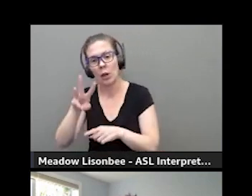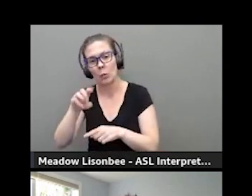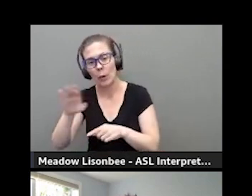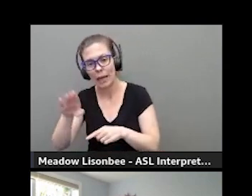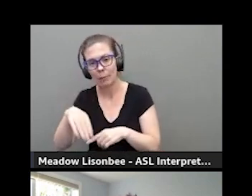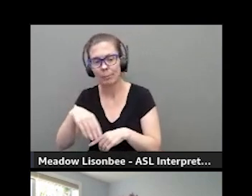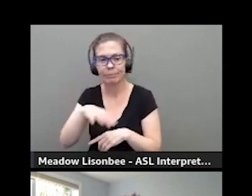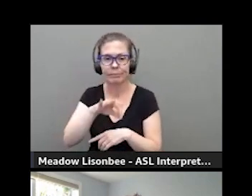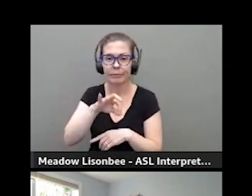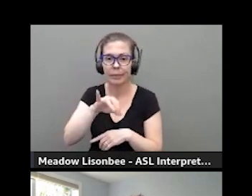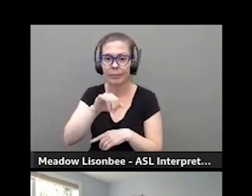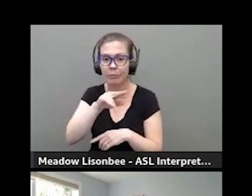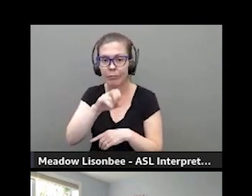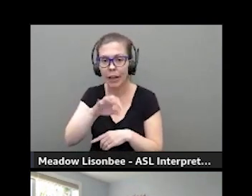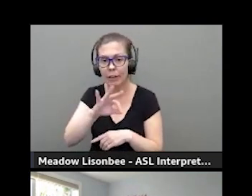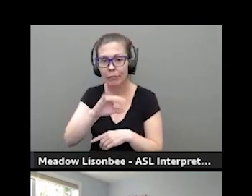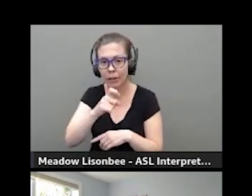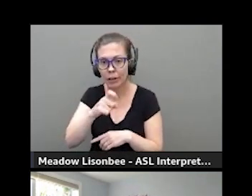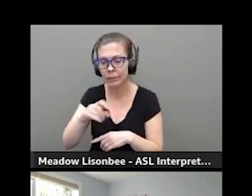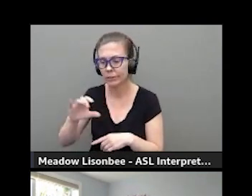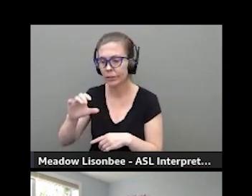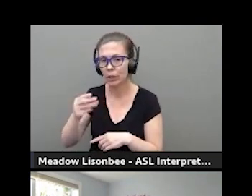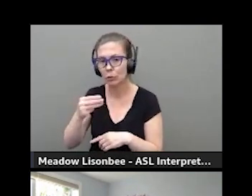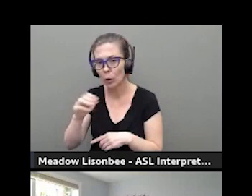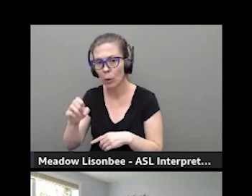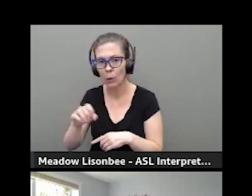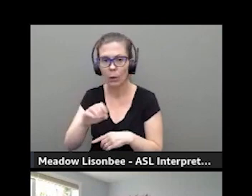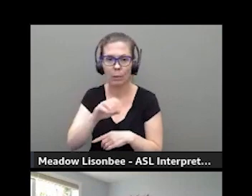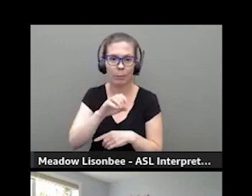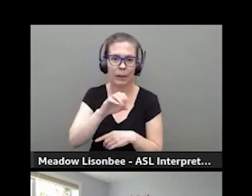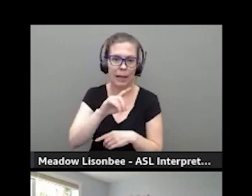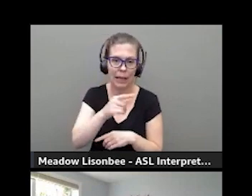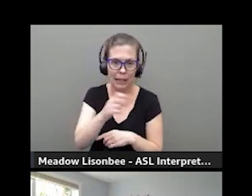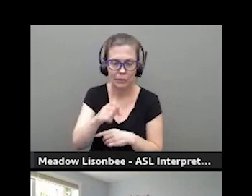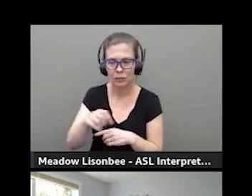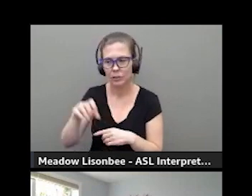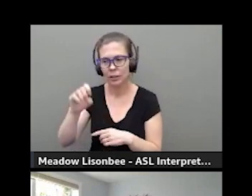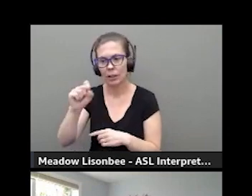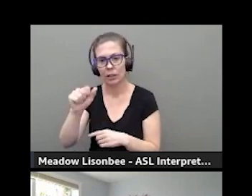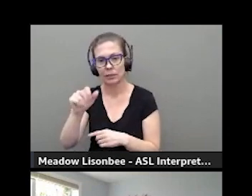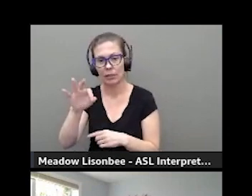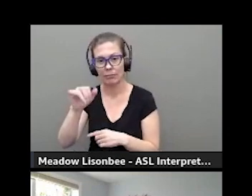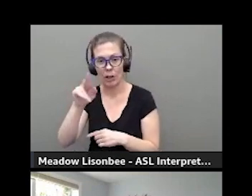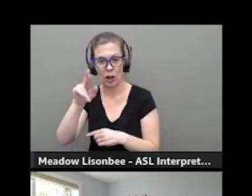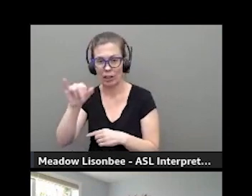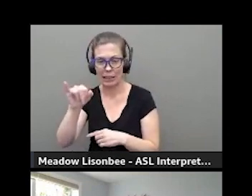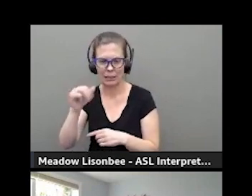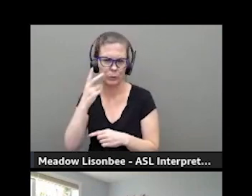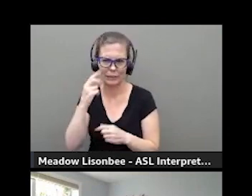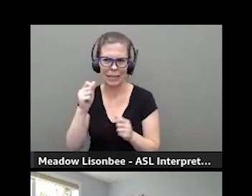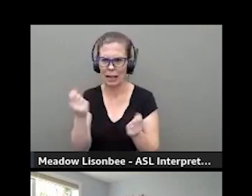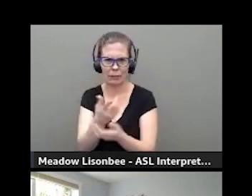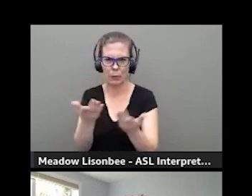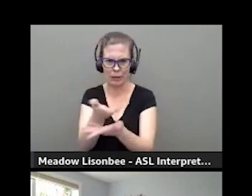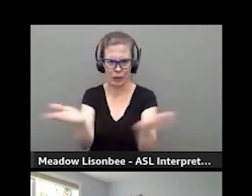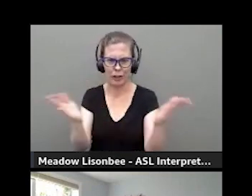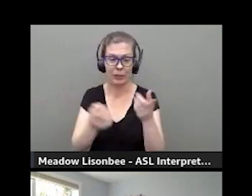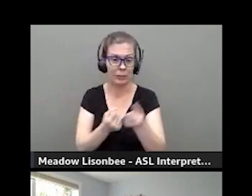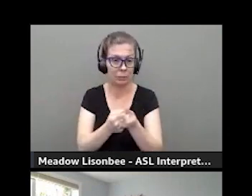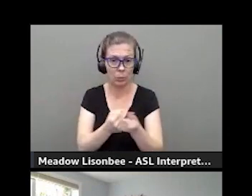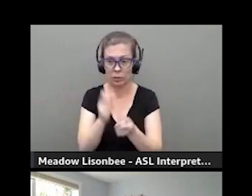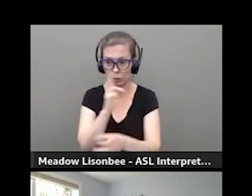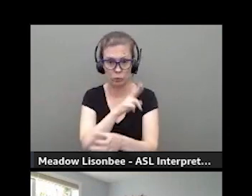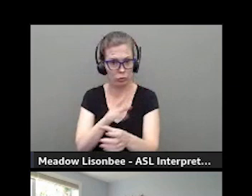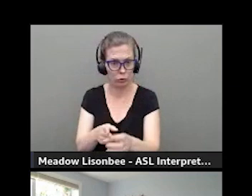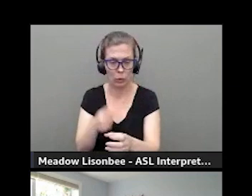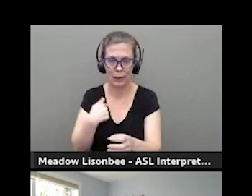Firefox, Chrome, Edge, Safari. So again, you're seeing this everywhere. It's supported, and you can join, and